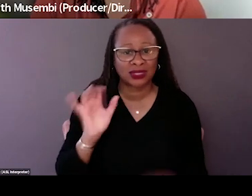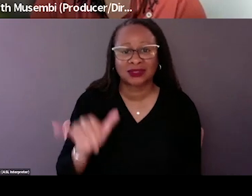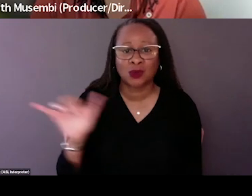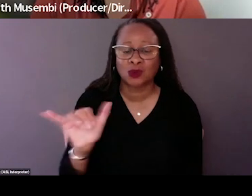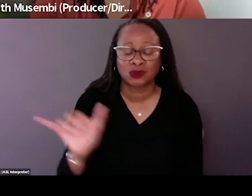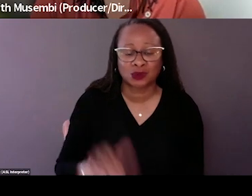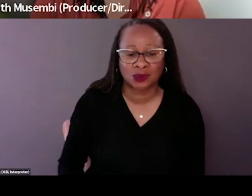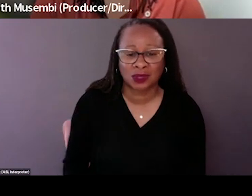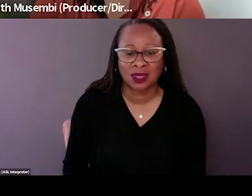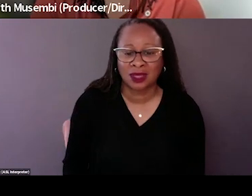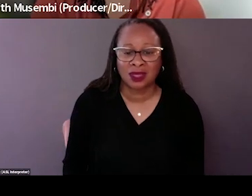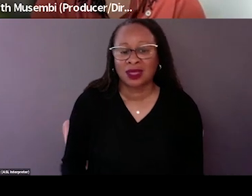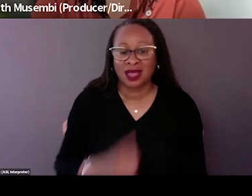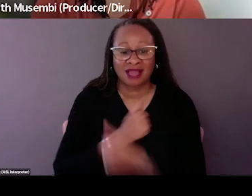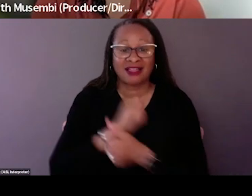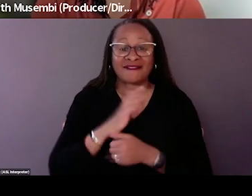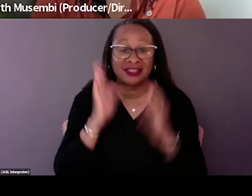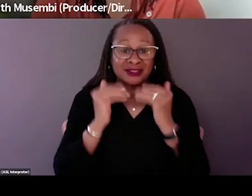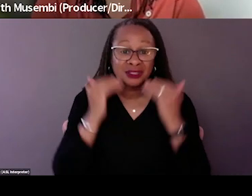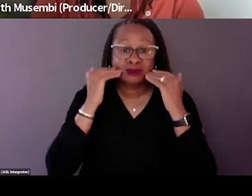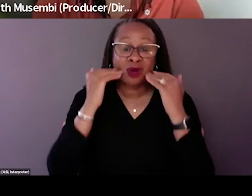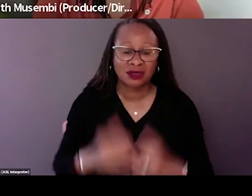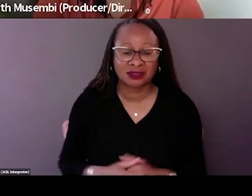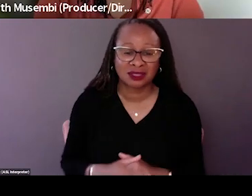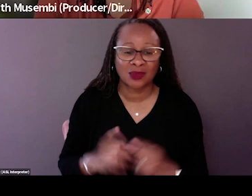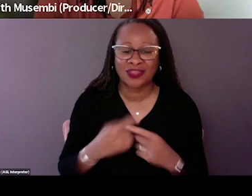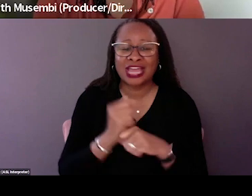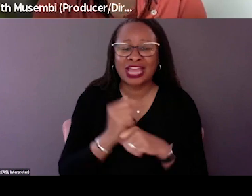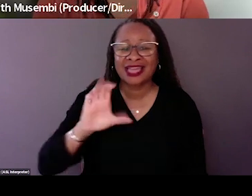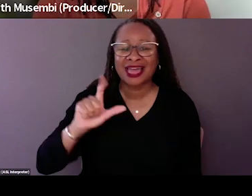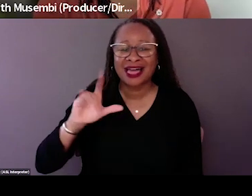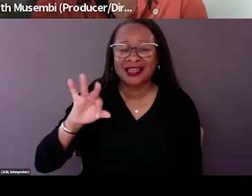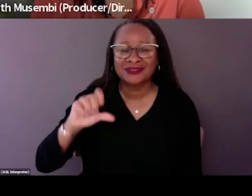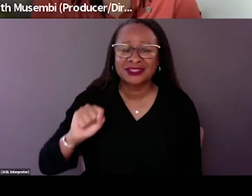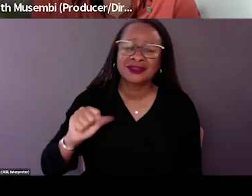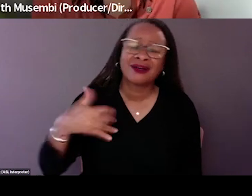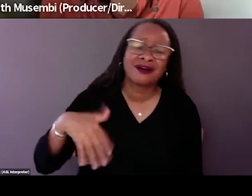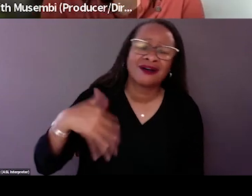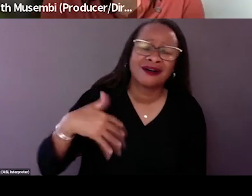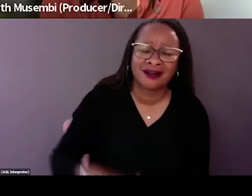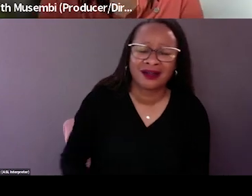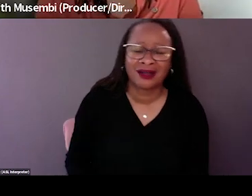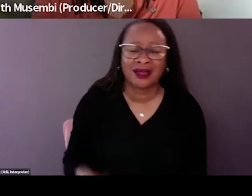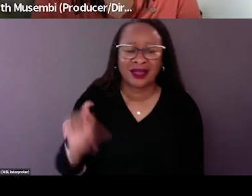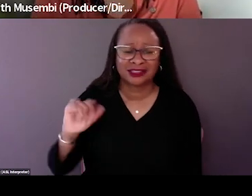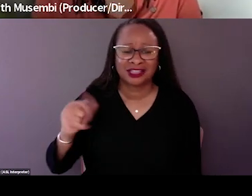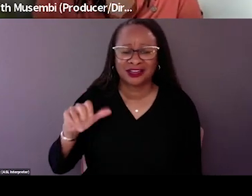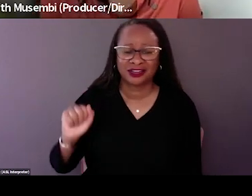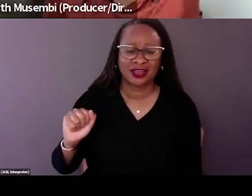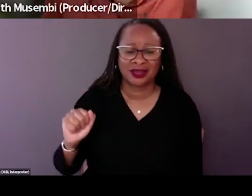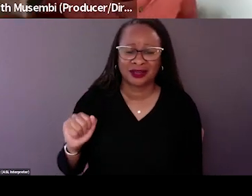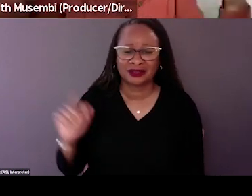their smiles when they're getting those baths. Oh. Yeah, and Tanya sitting up a tree, calm as a cucumber, covered in